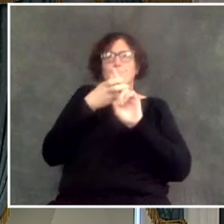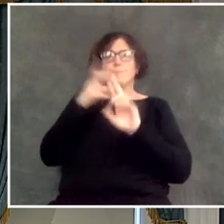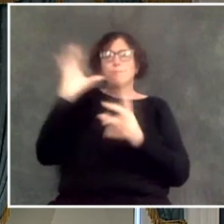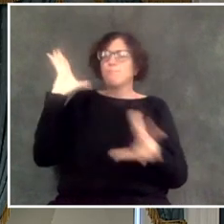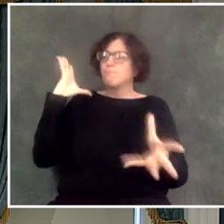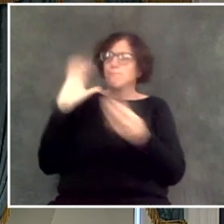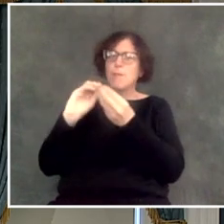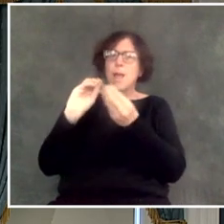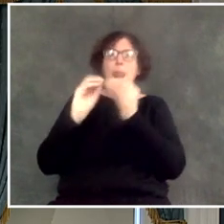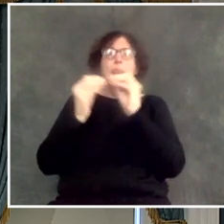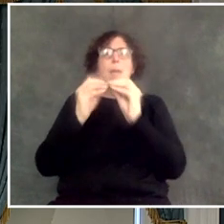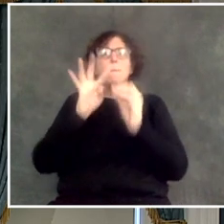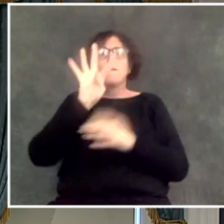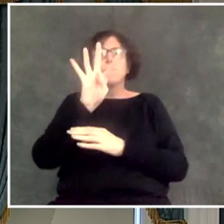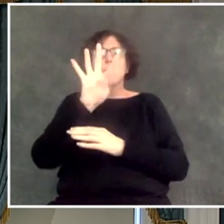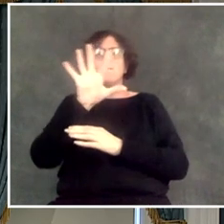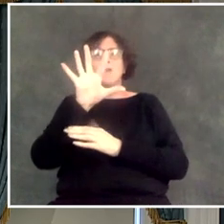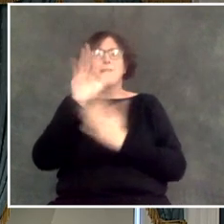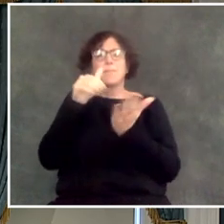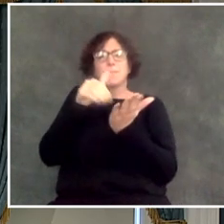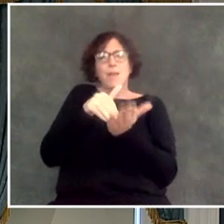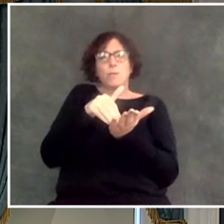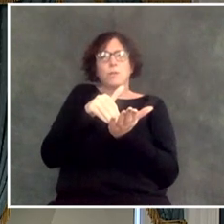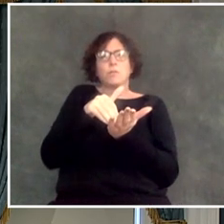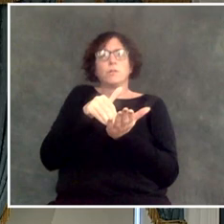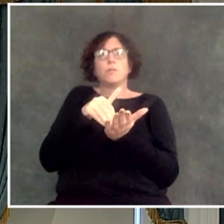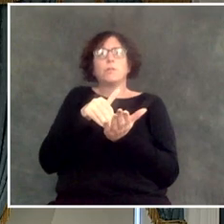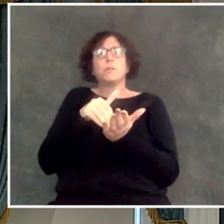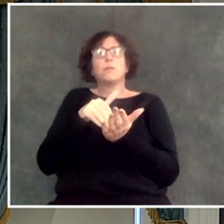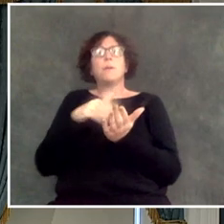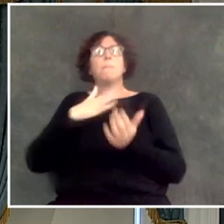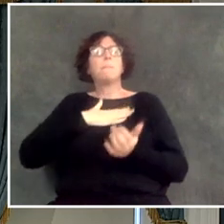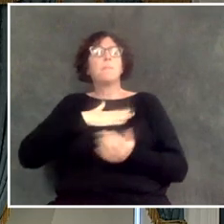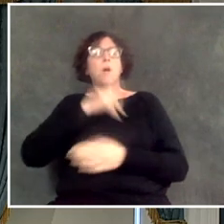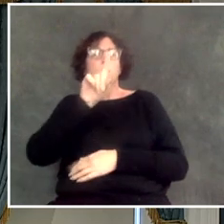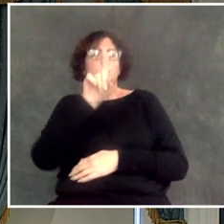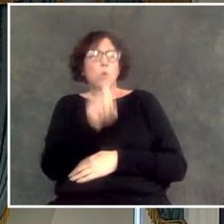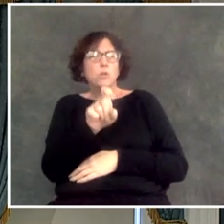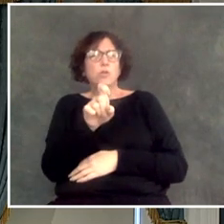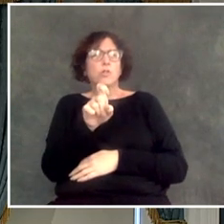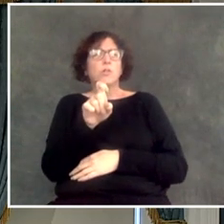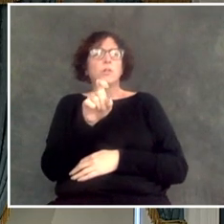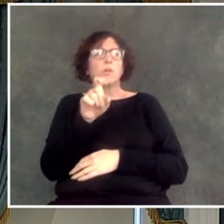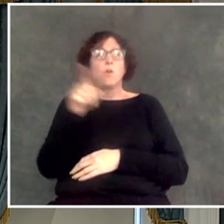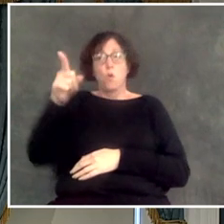if you're going to be able to guarantee that they're going to have enough PPE to keep them safe